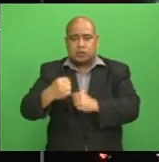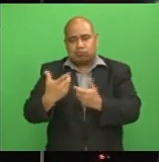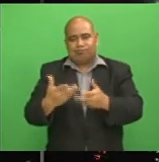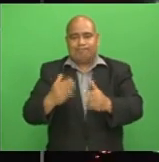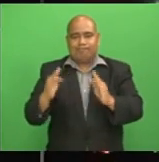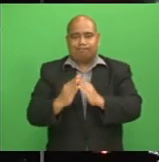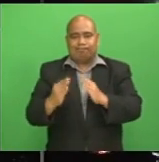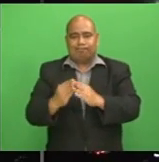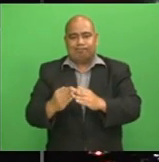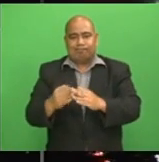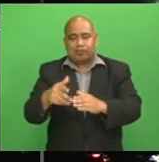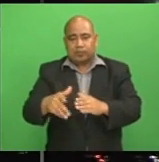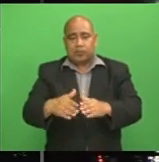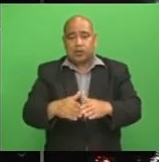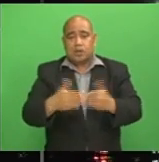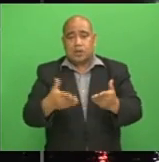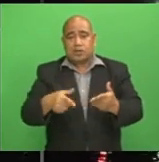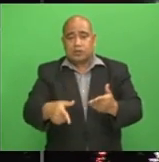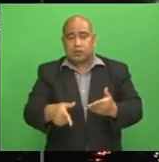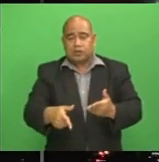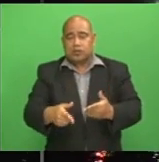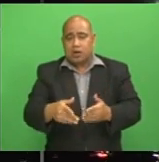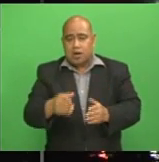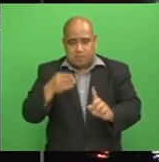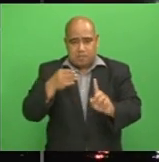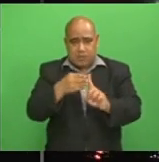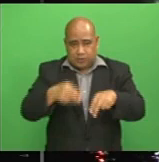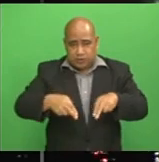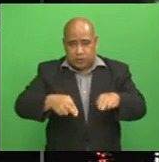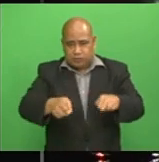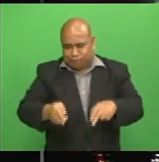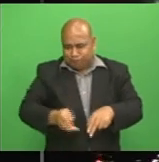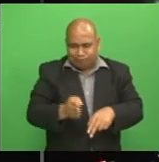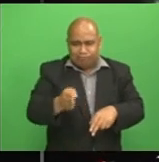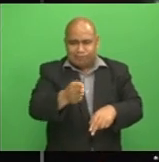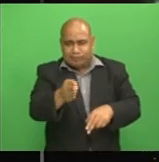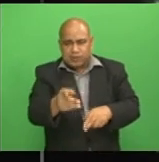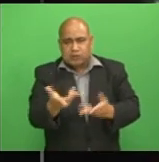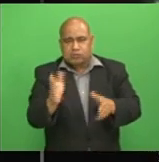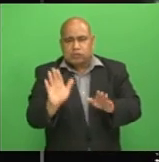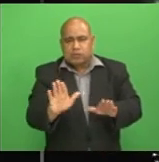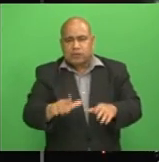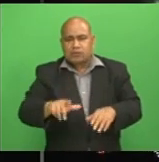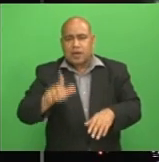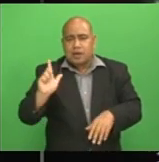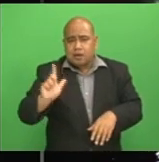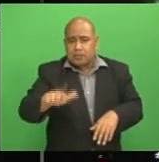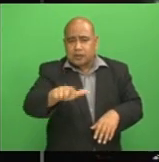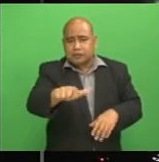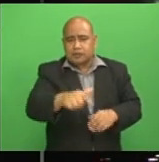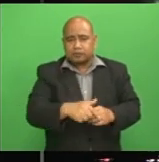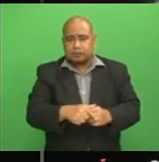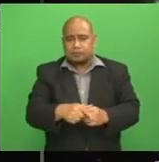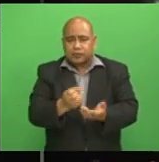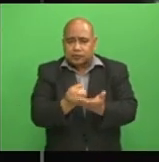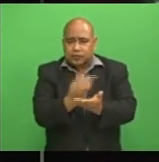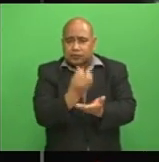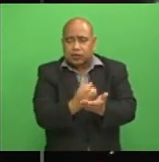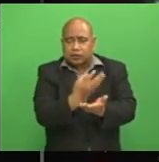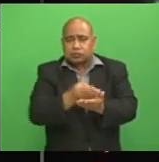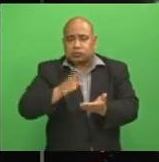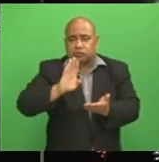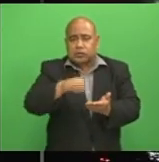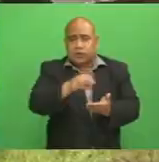to Nambawalu Highway, it's the main stopover for travellers between Lambasa, Savusavu and Bua. Eleanor Tarangai View has